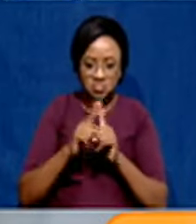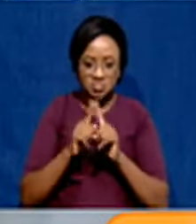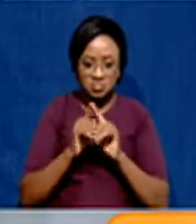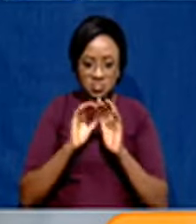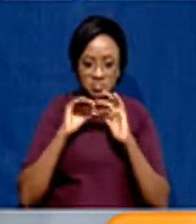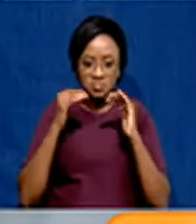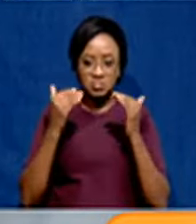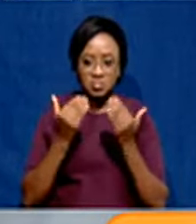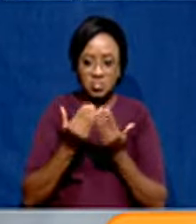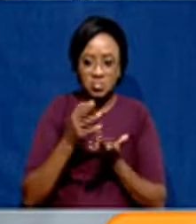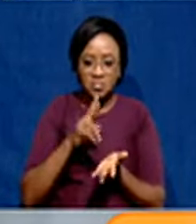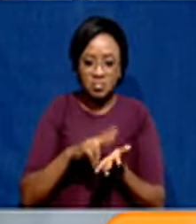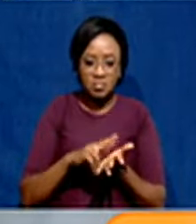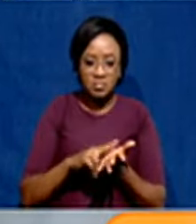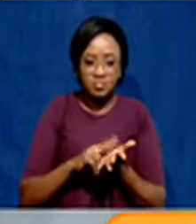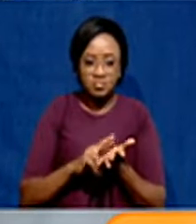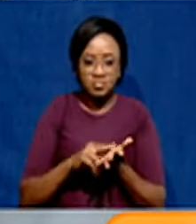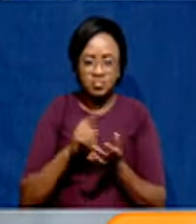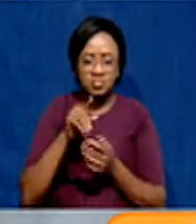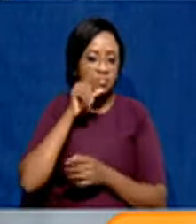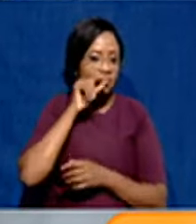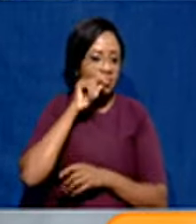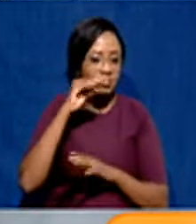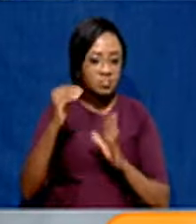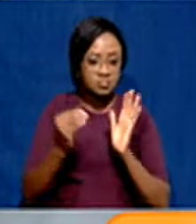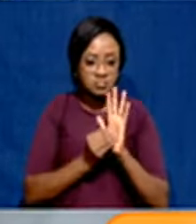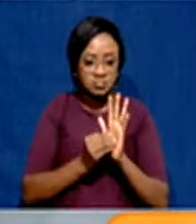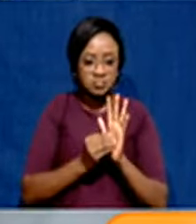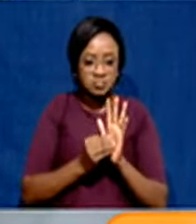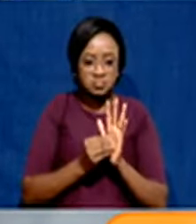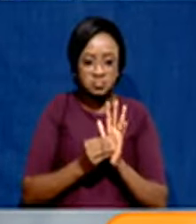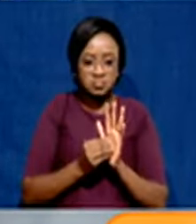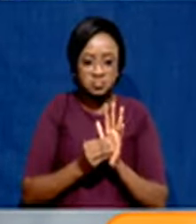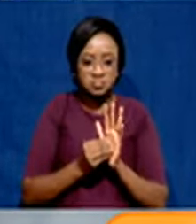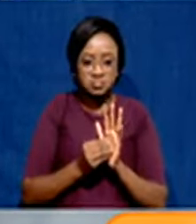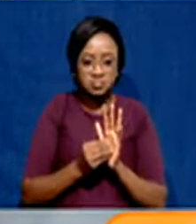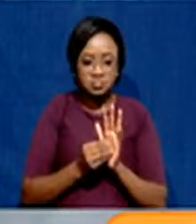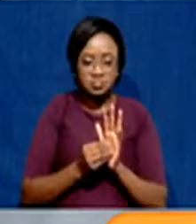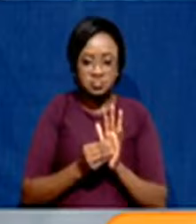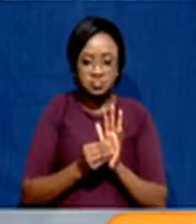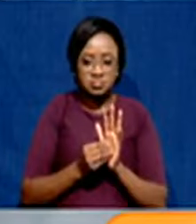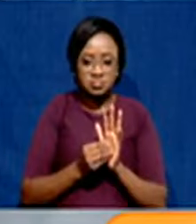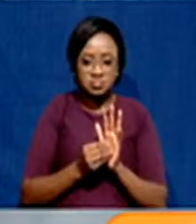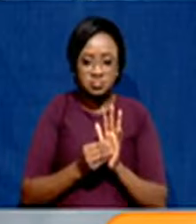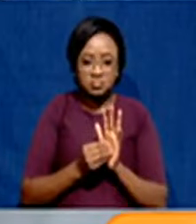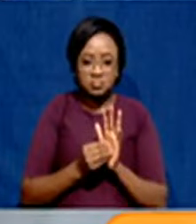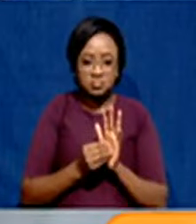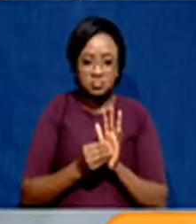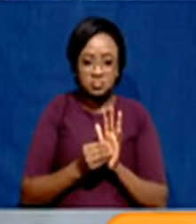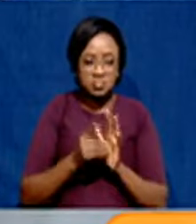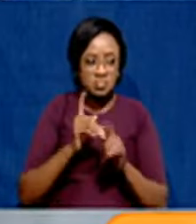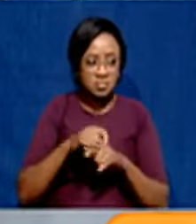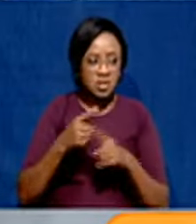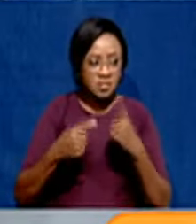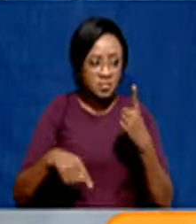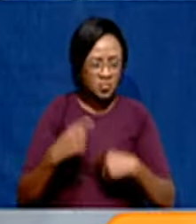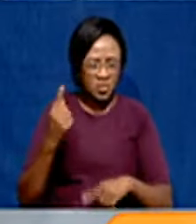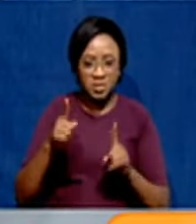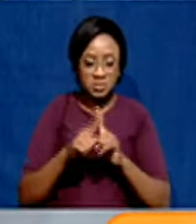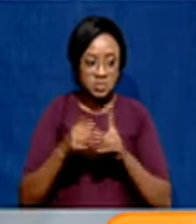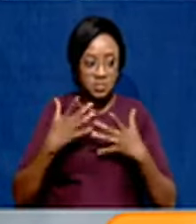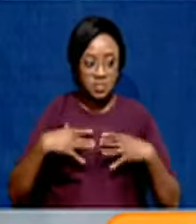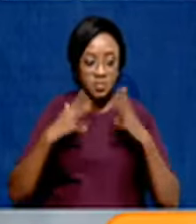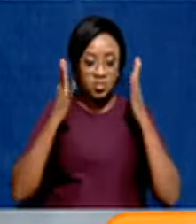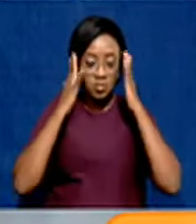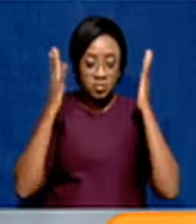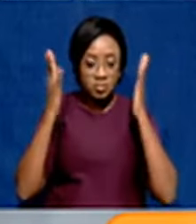remember retweeting that, or is it re-Xing, whatever we call it now. And it was such an exciting moment, like, for me. There's a